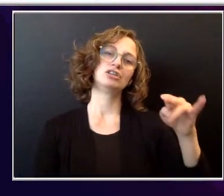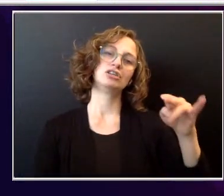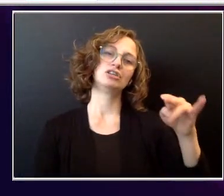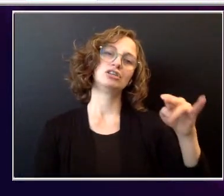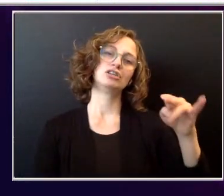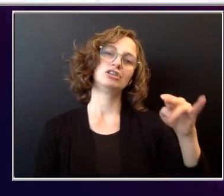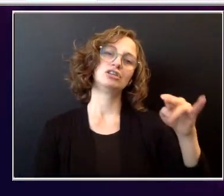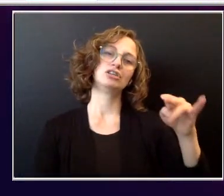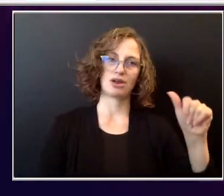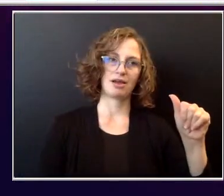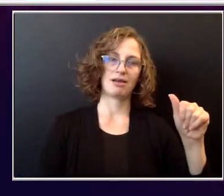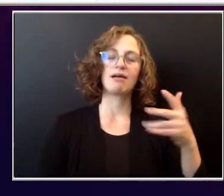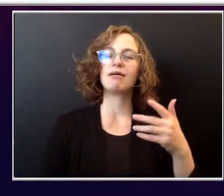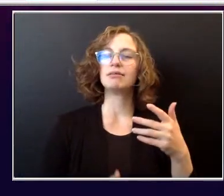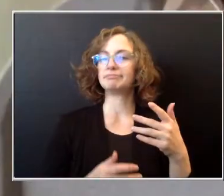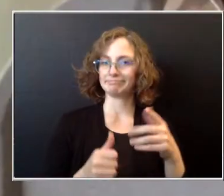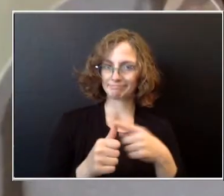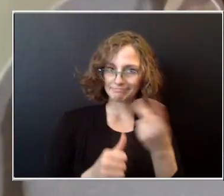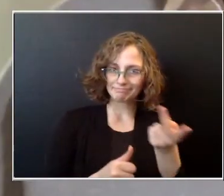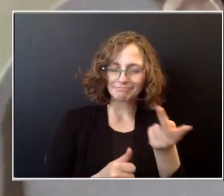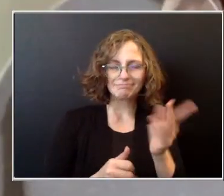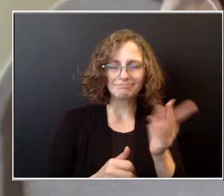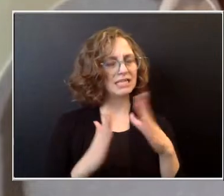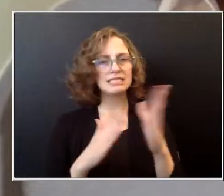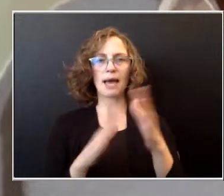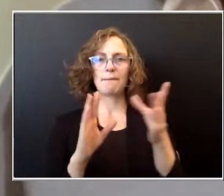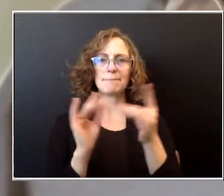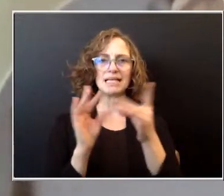message that you want people watching to hear?